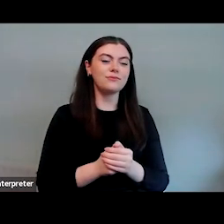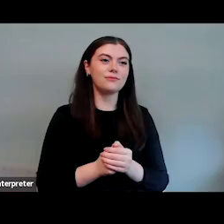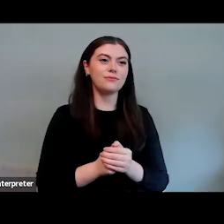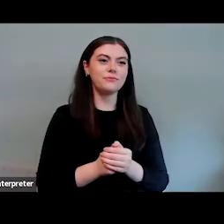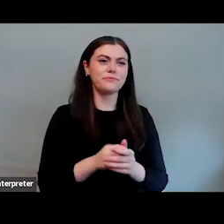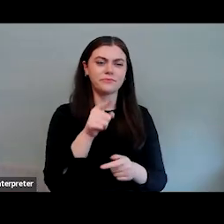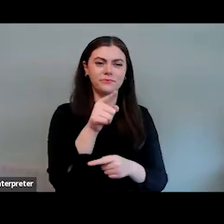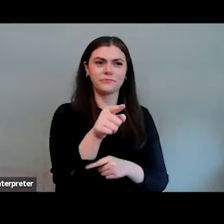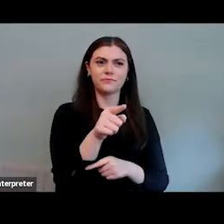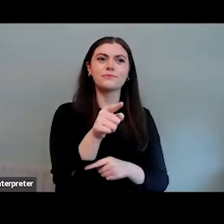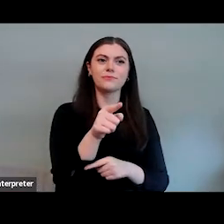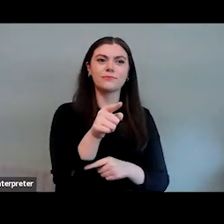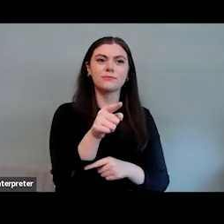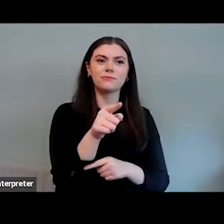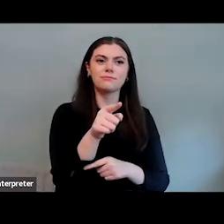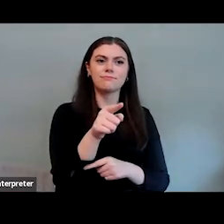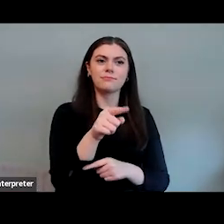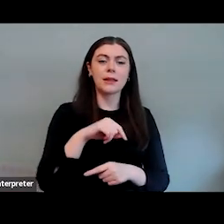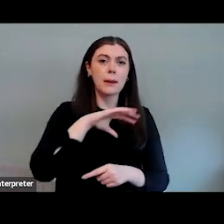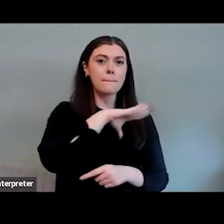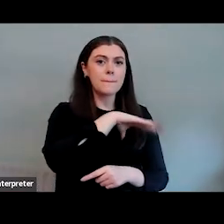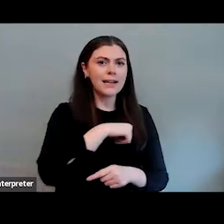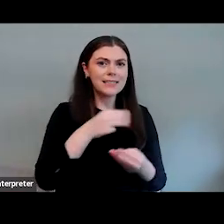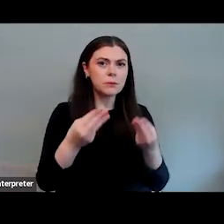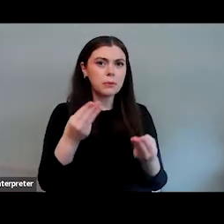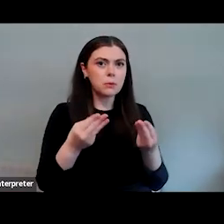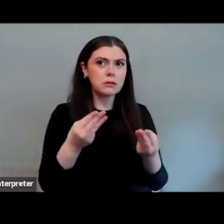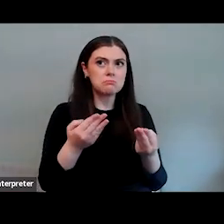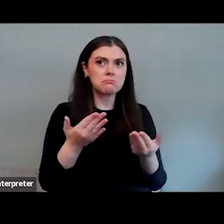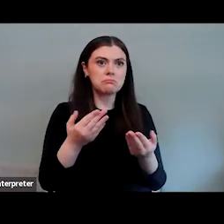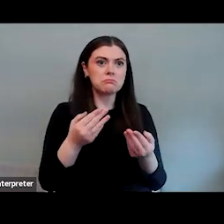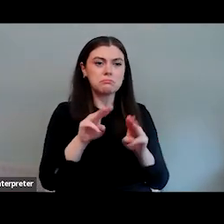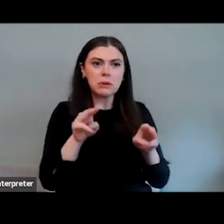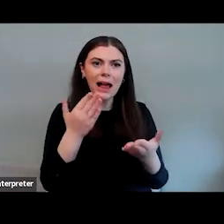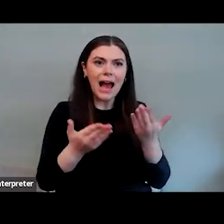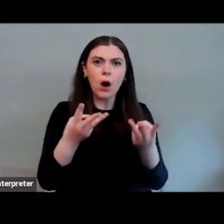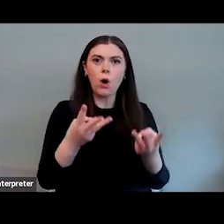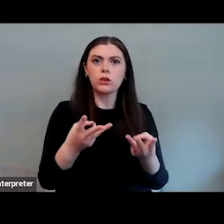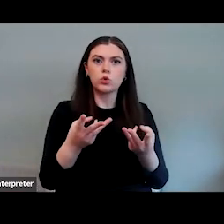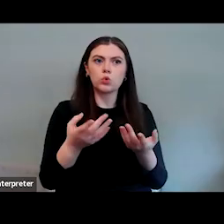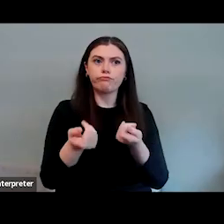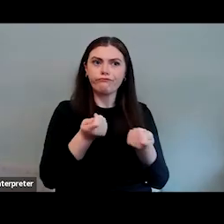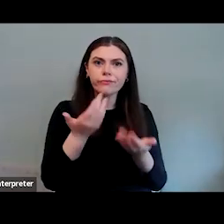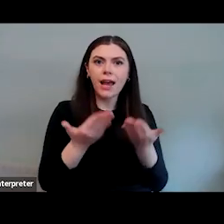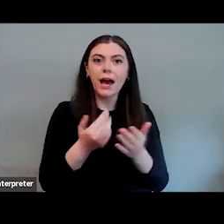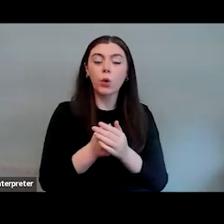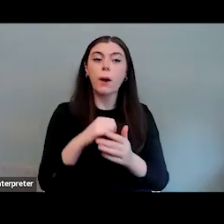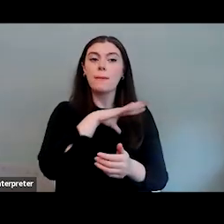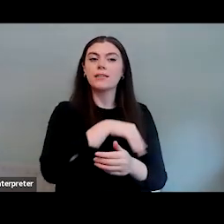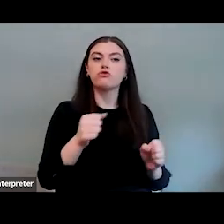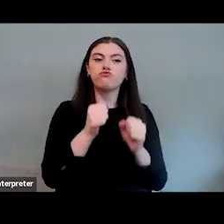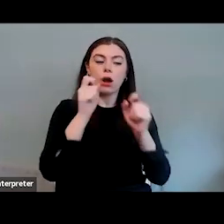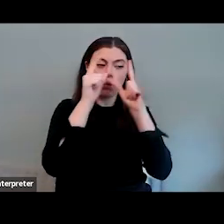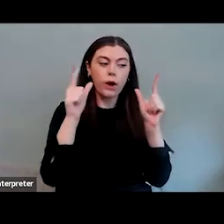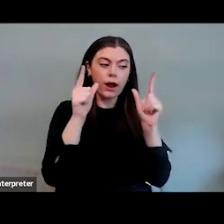But how do Palestinians want the Solidarity Movement to act? The Palestinians are very conscious that